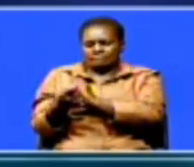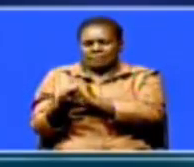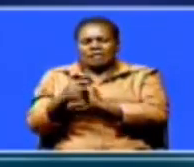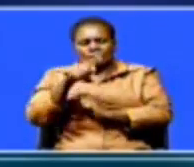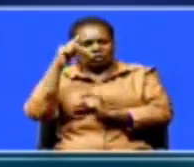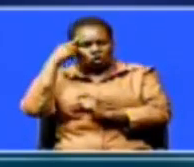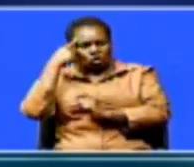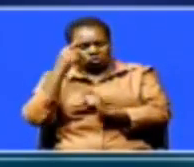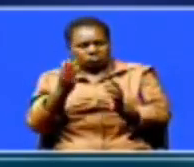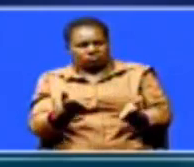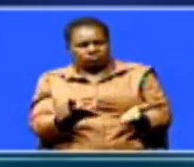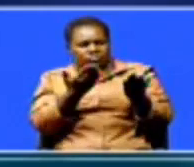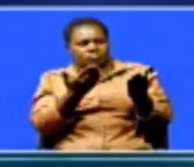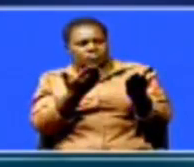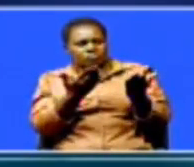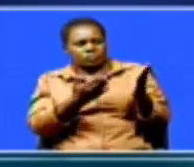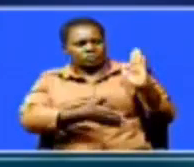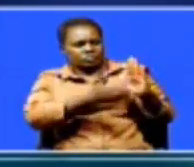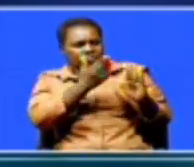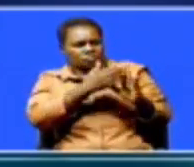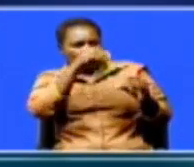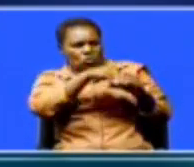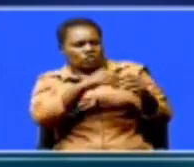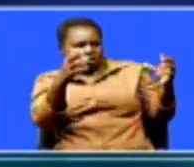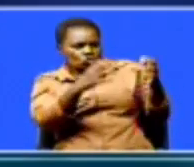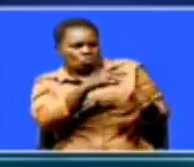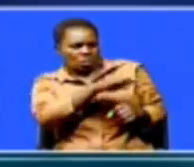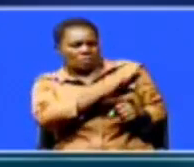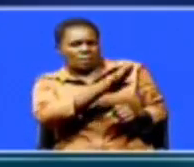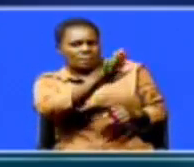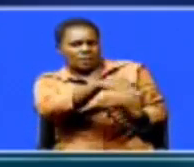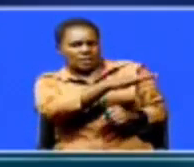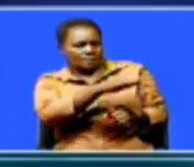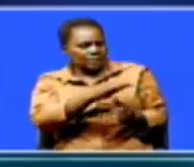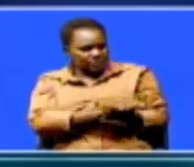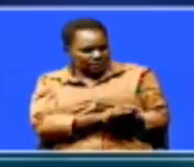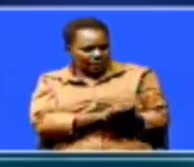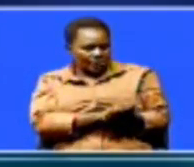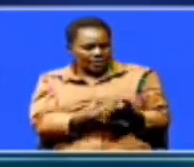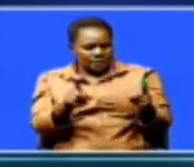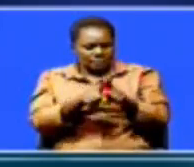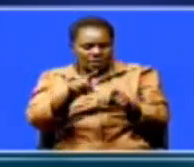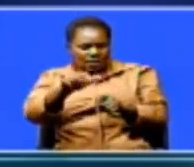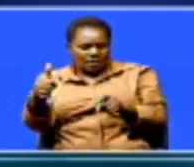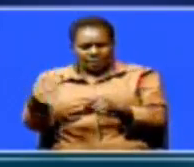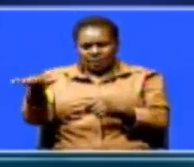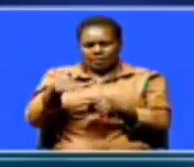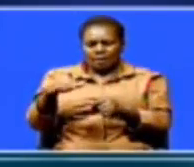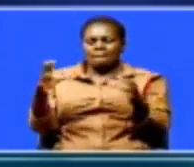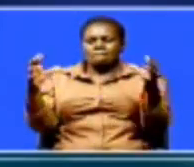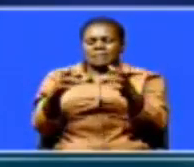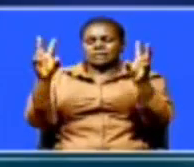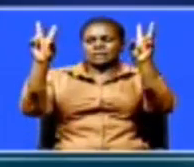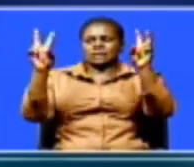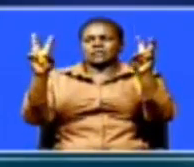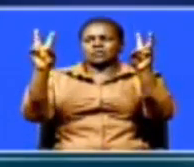presumably to enhance efficiency in the operations of their business in Parliament and elsewhere where party